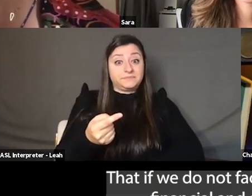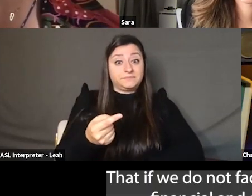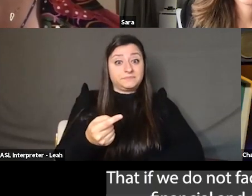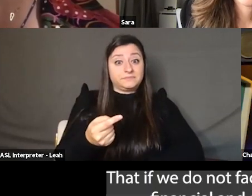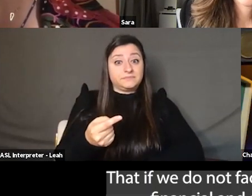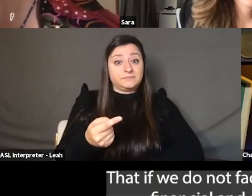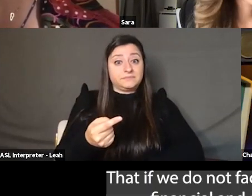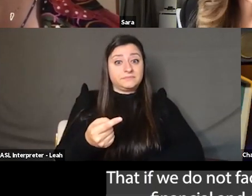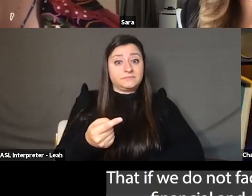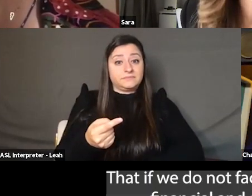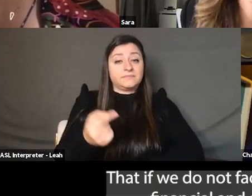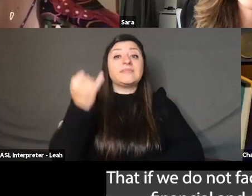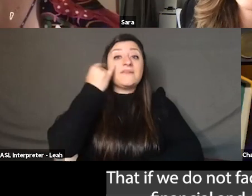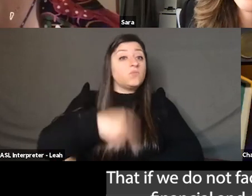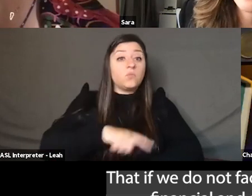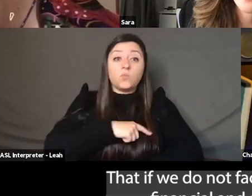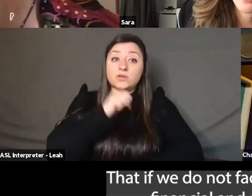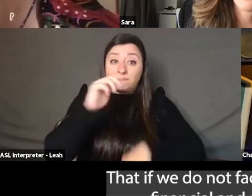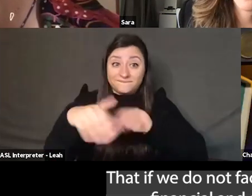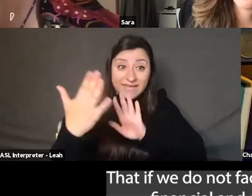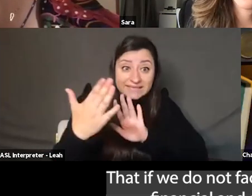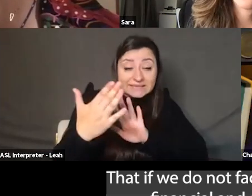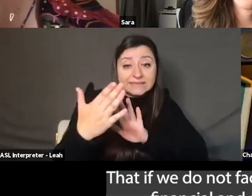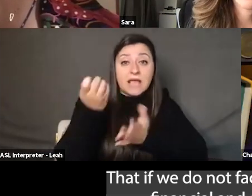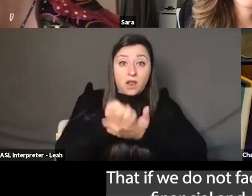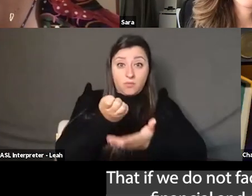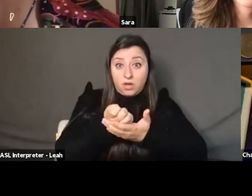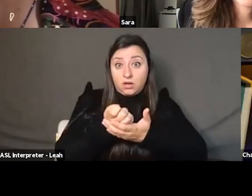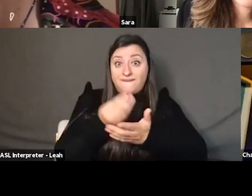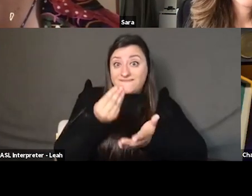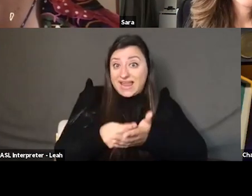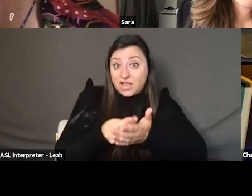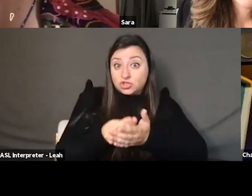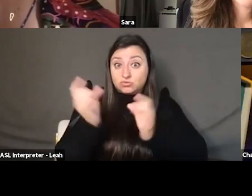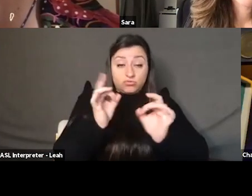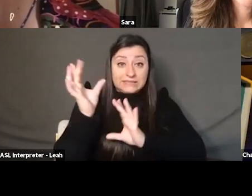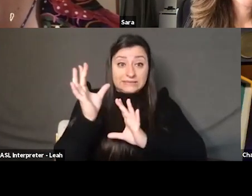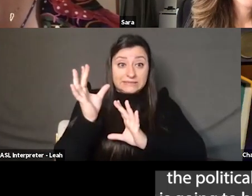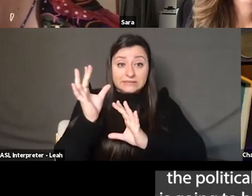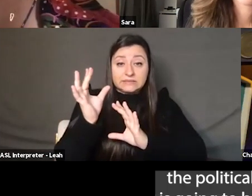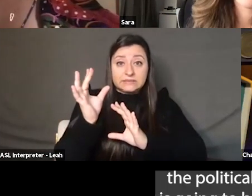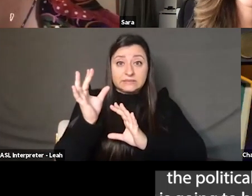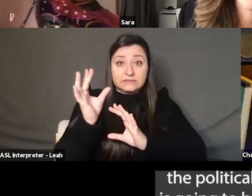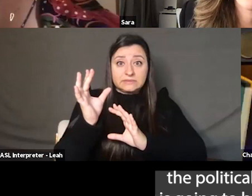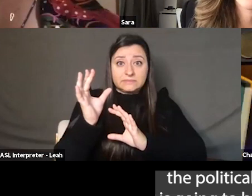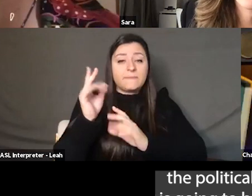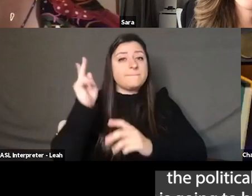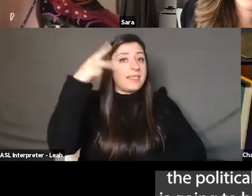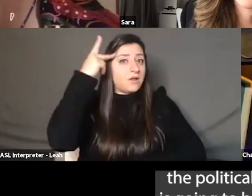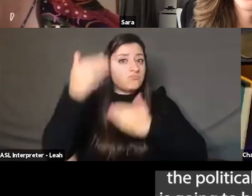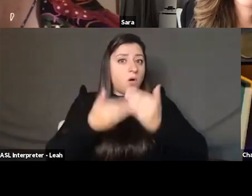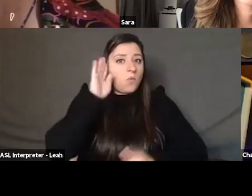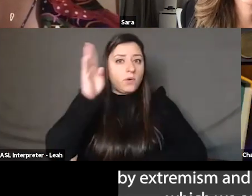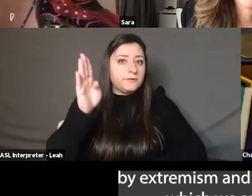that if we do not face the economic, financial, and social crisis, the political process is